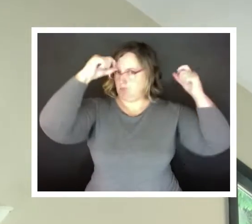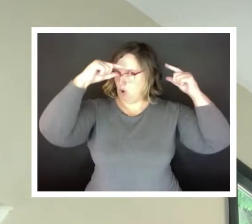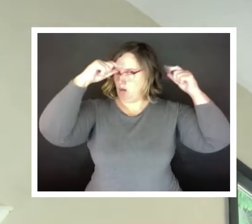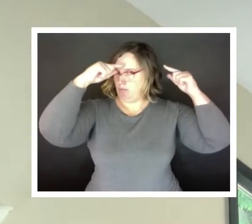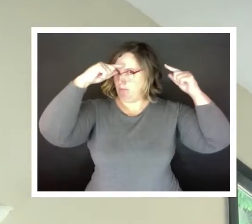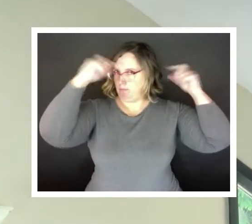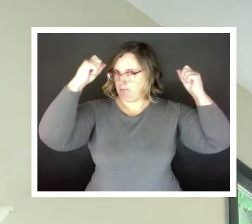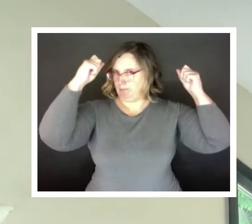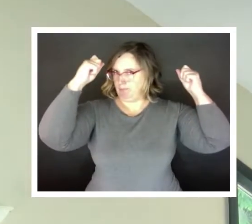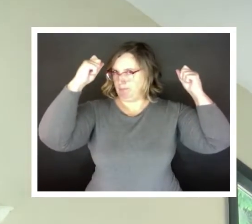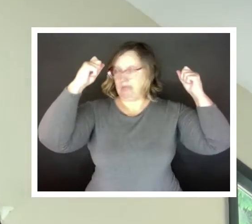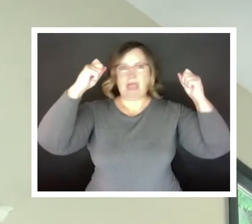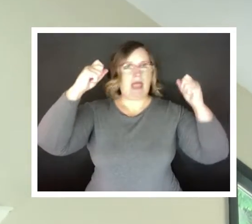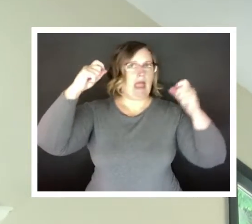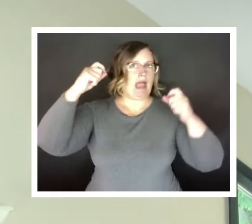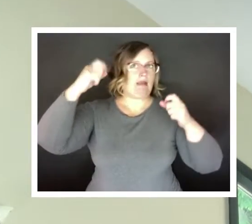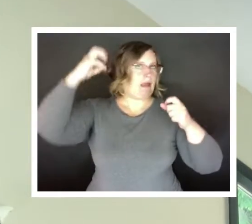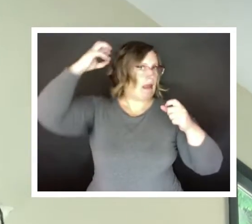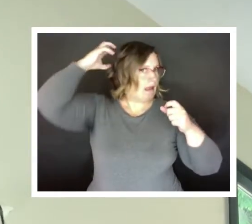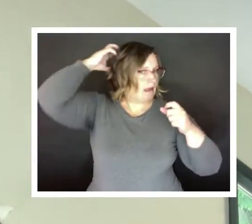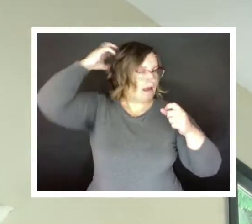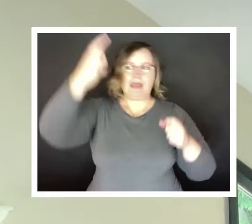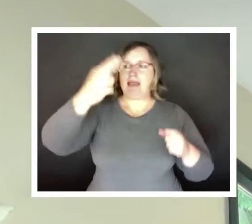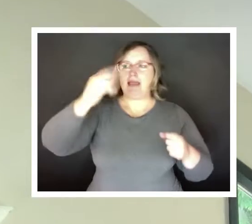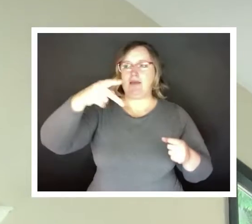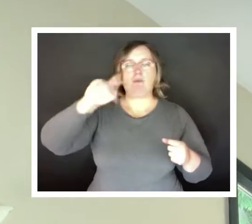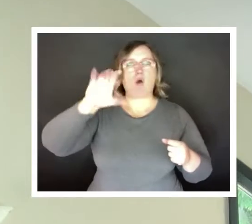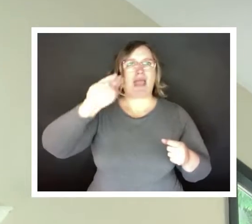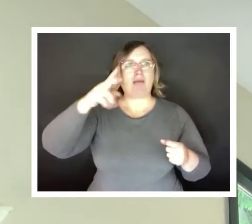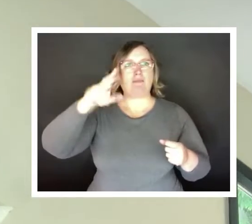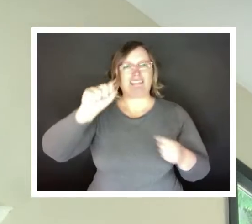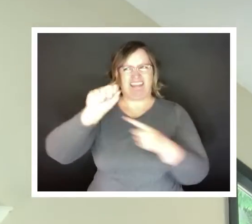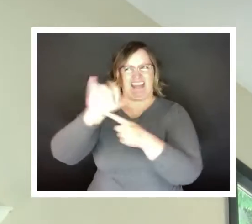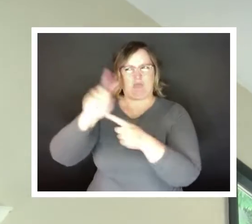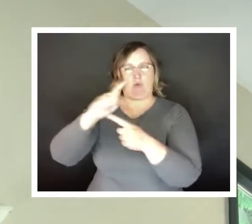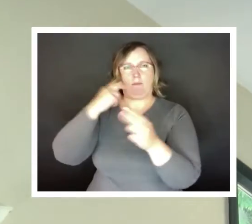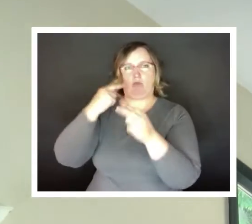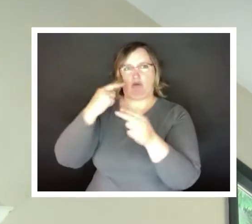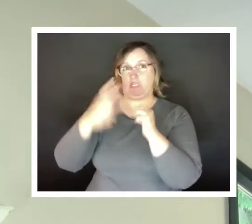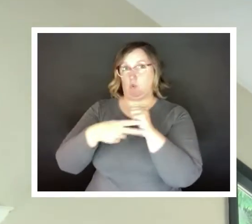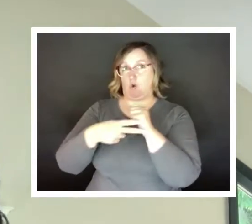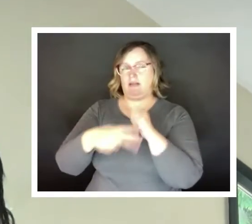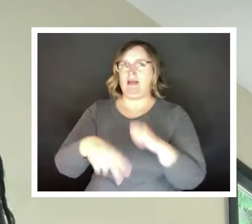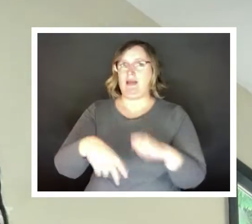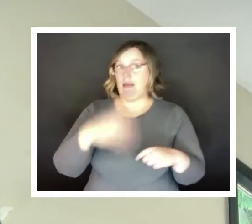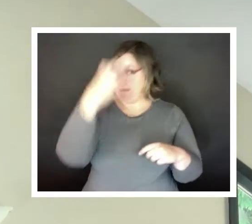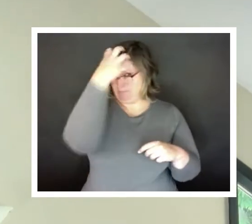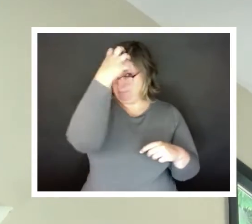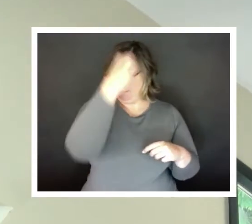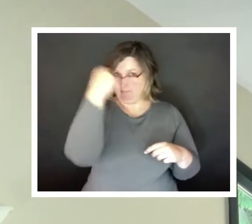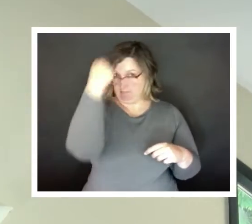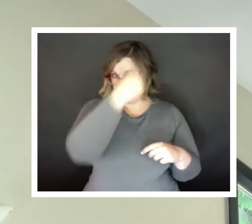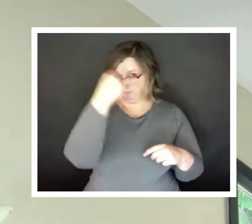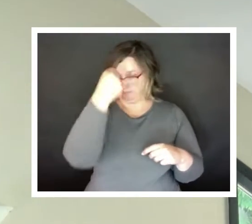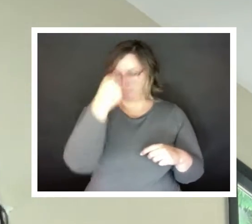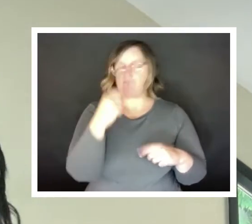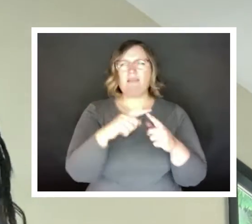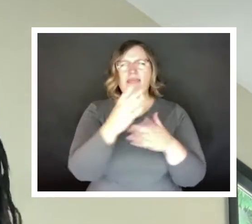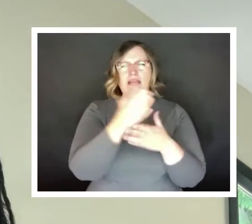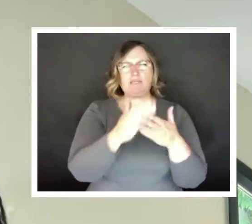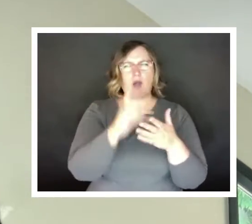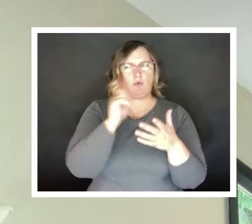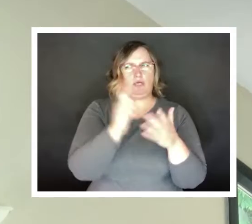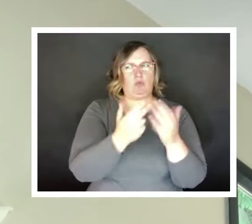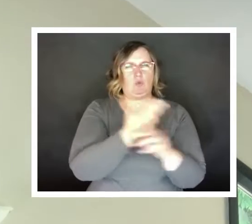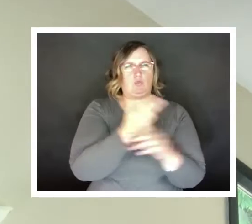cortex and our hippocampus. The hippocampus is where our memory is stored. The prefrontal cortex is the part of the brain that we use most. It is